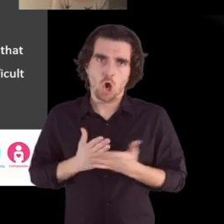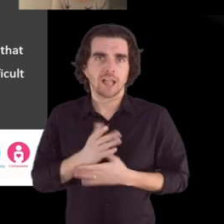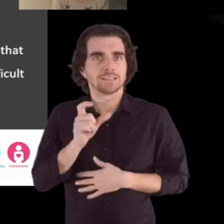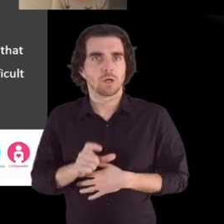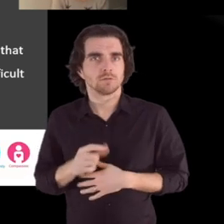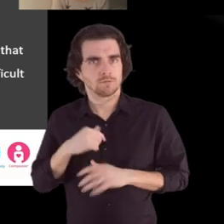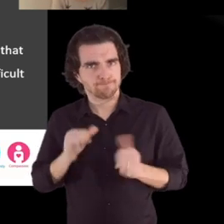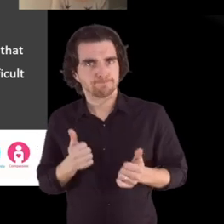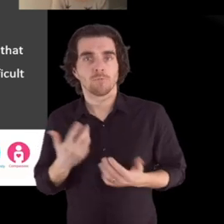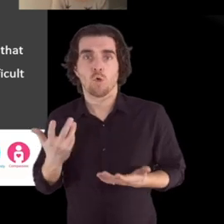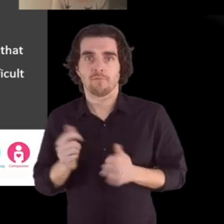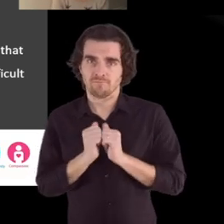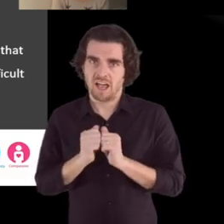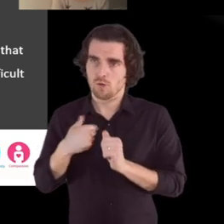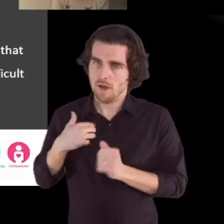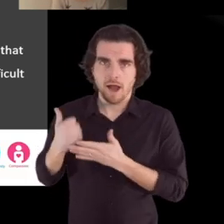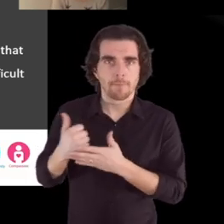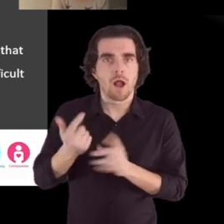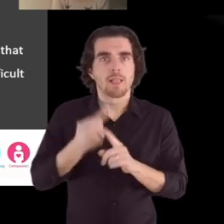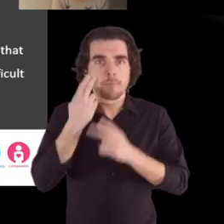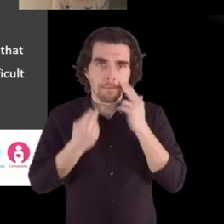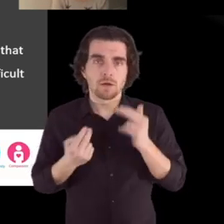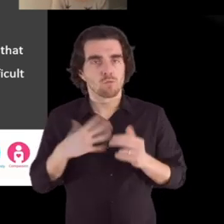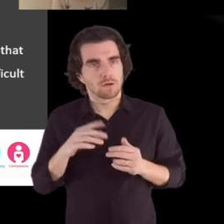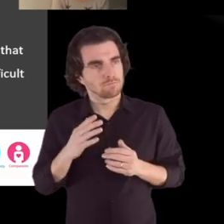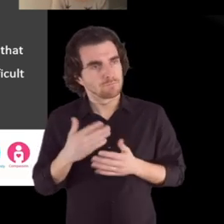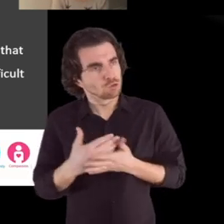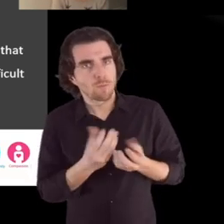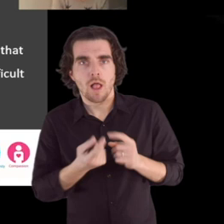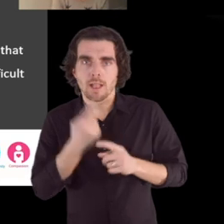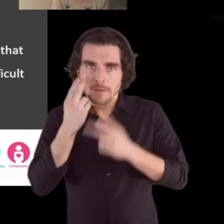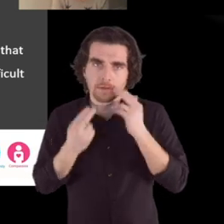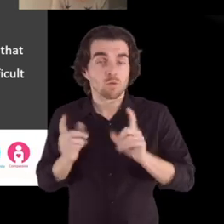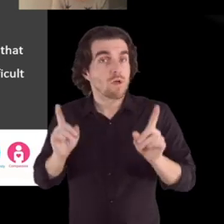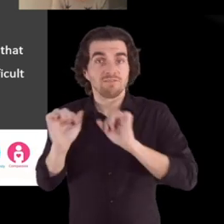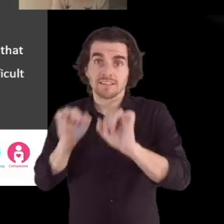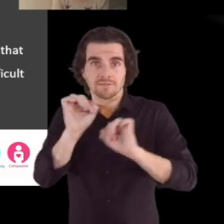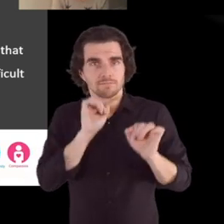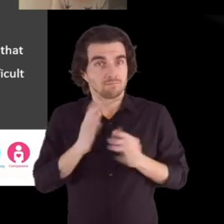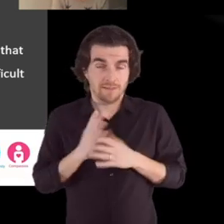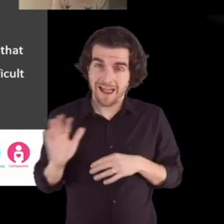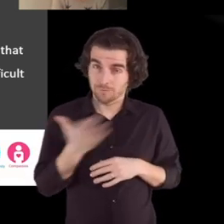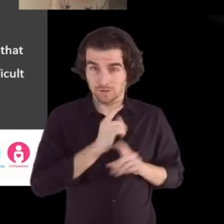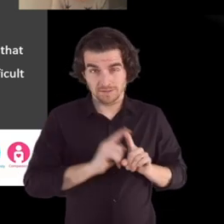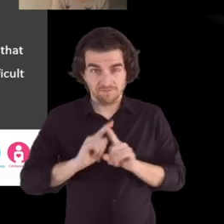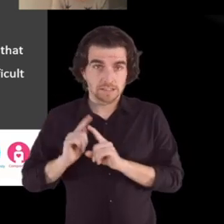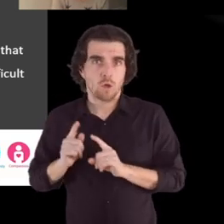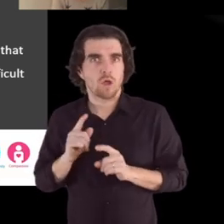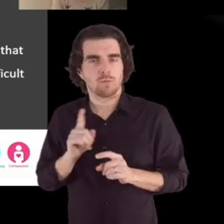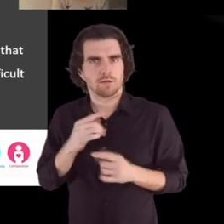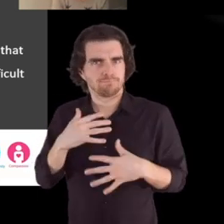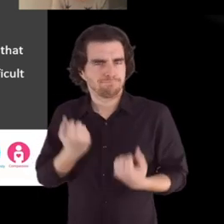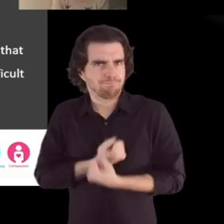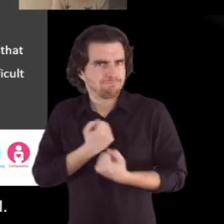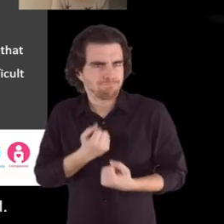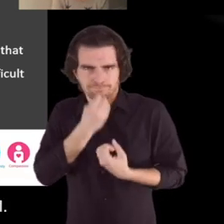you know, you really value being honest or having integrity, or you value being able to help others or to share with others. And I think everyone's